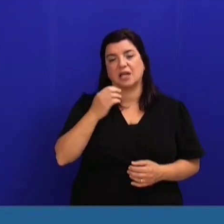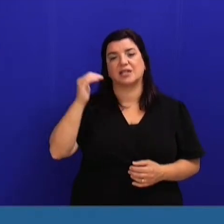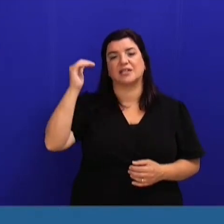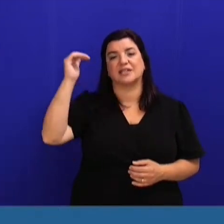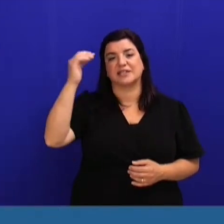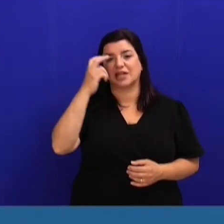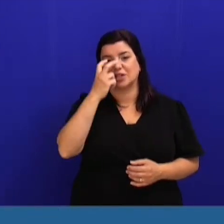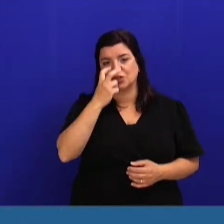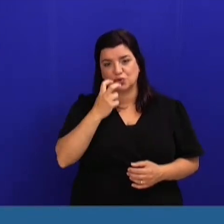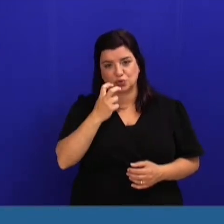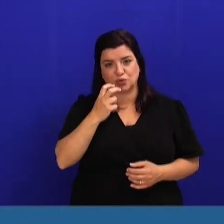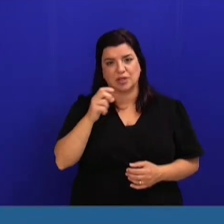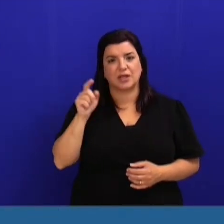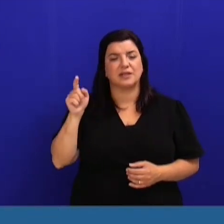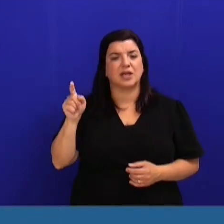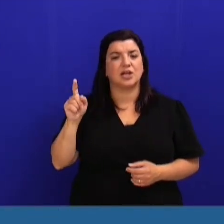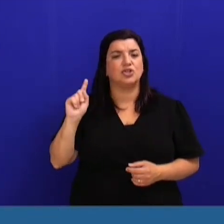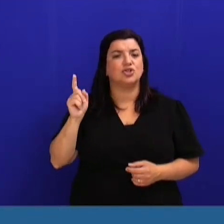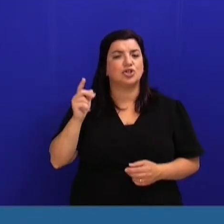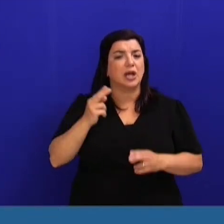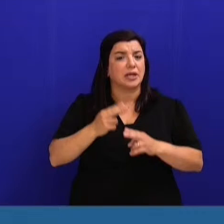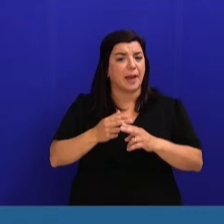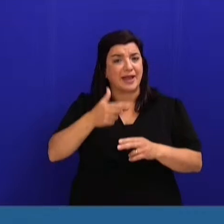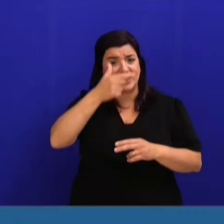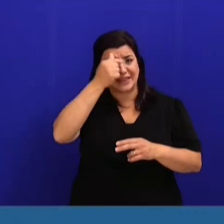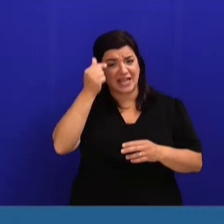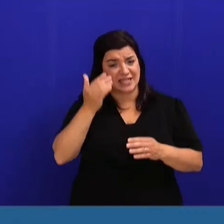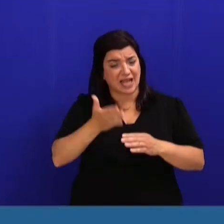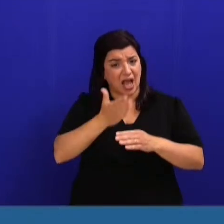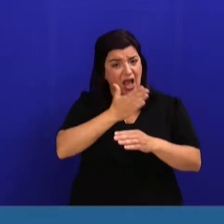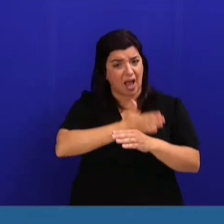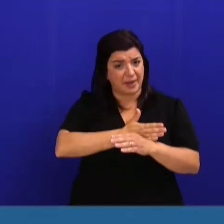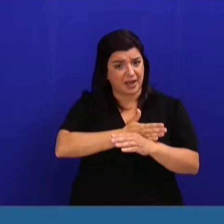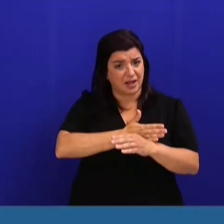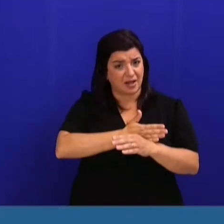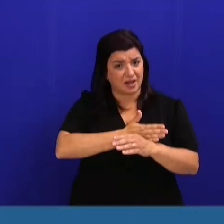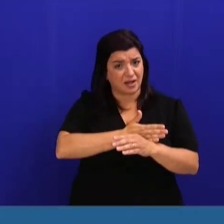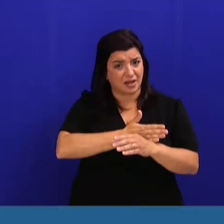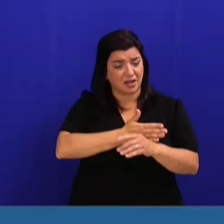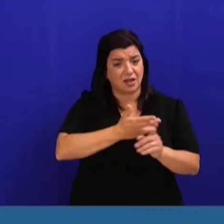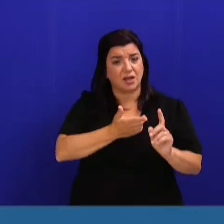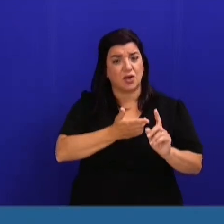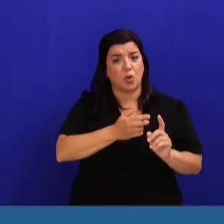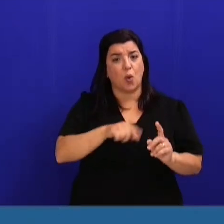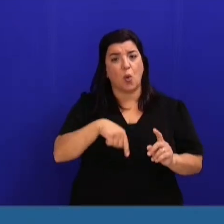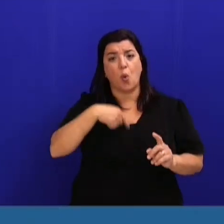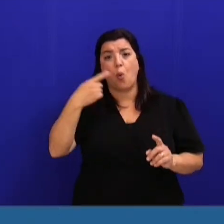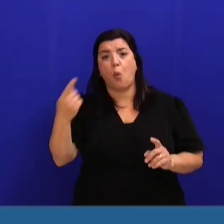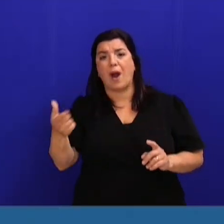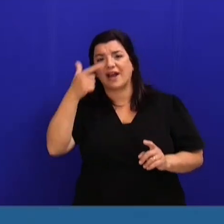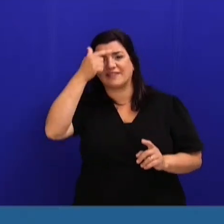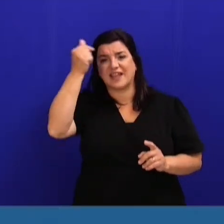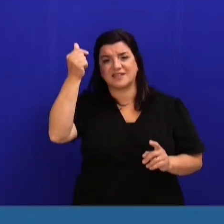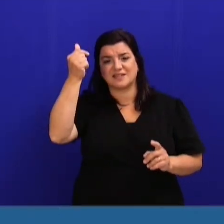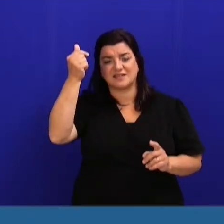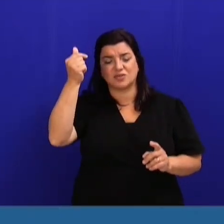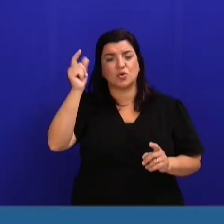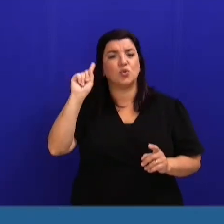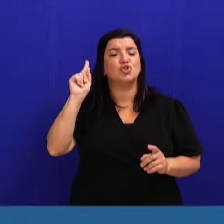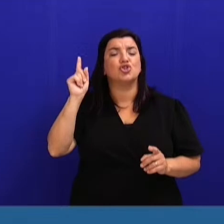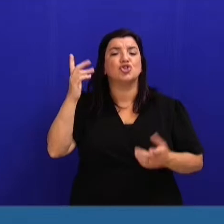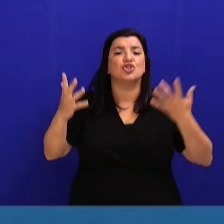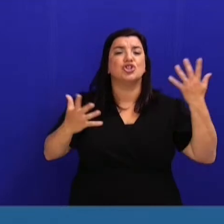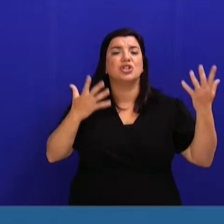tax-xjuħ u xed isirilhom test qabel ma jidħlu, qabel ma jmorru lura lejn id-dar tal-anzjani u x'jiġri fil-każ